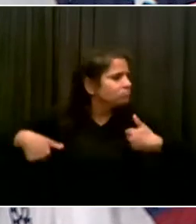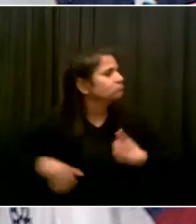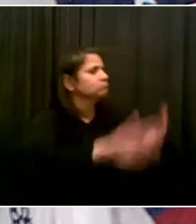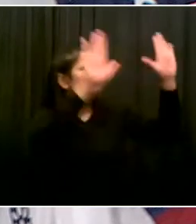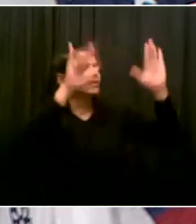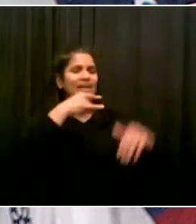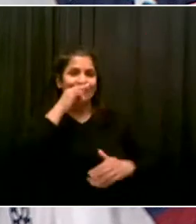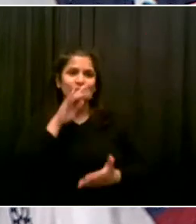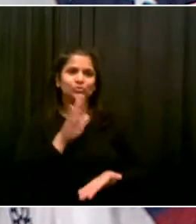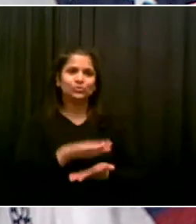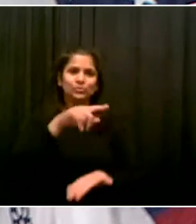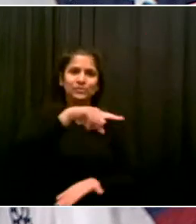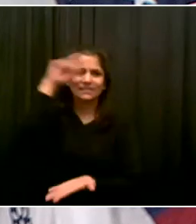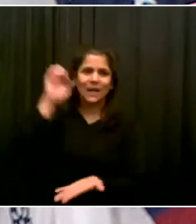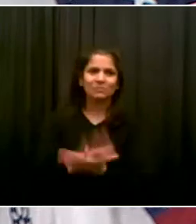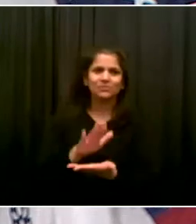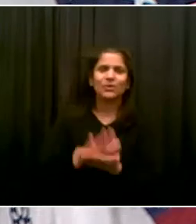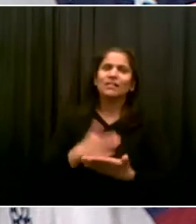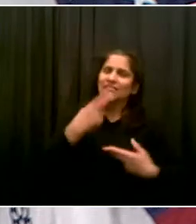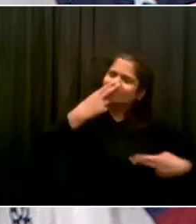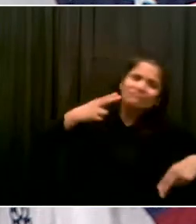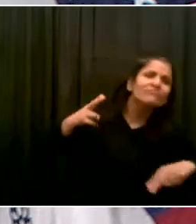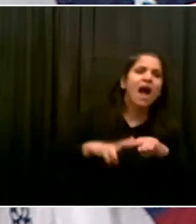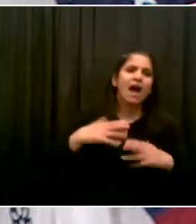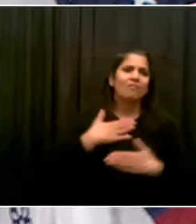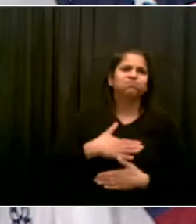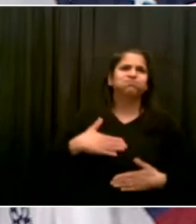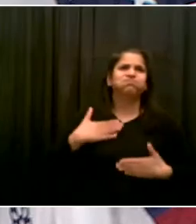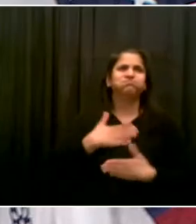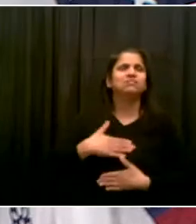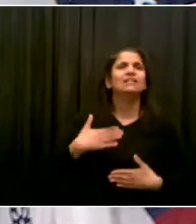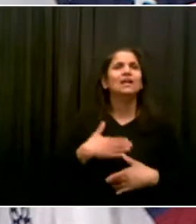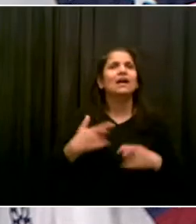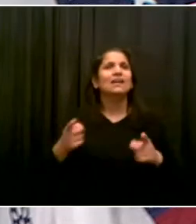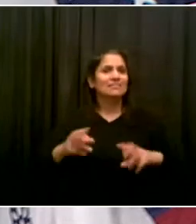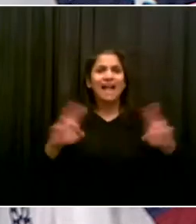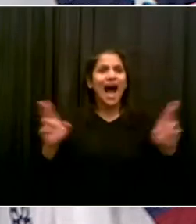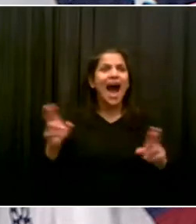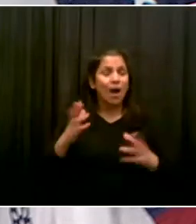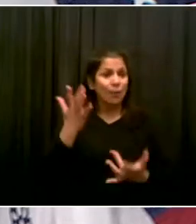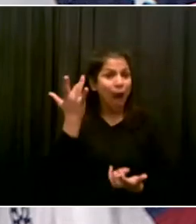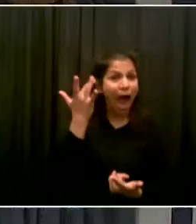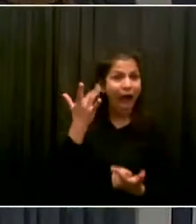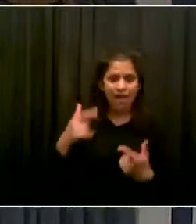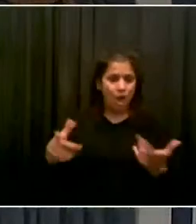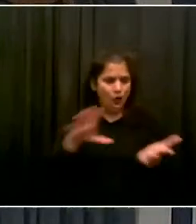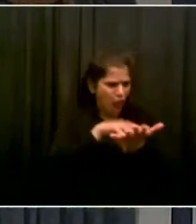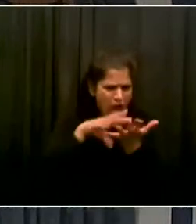even more strongly to September when schools will come back for everyone. Thank you, everybody.